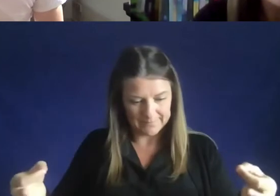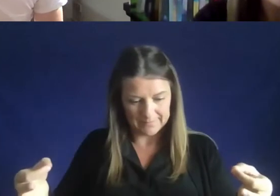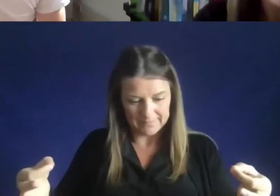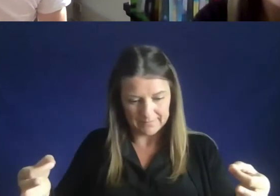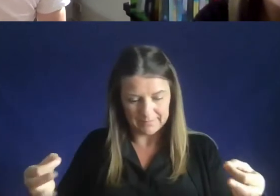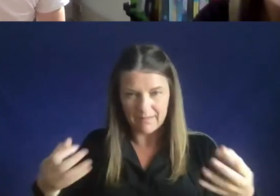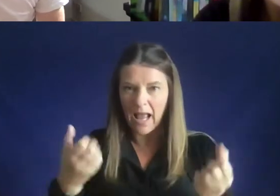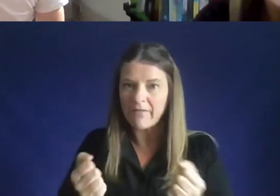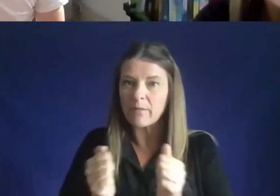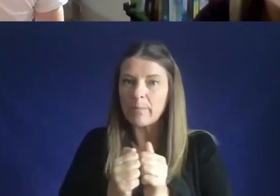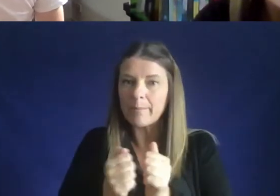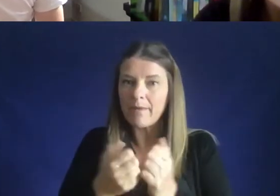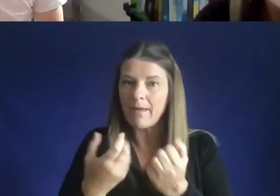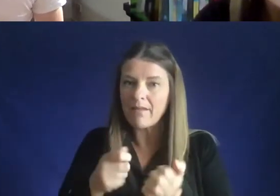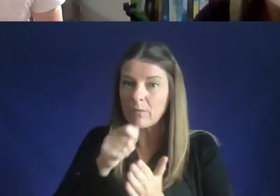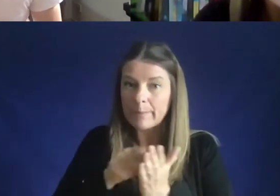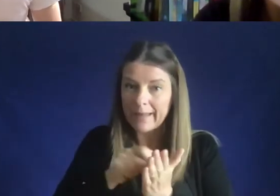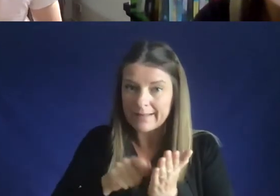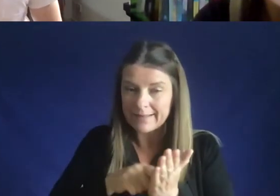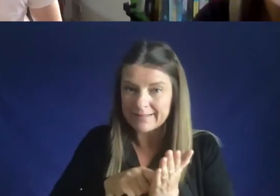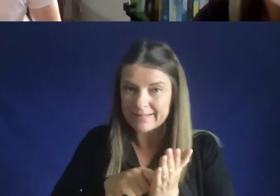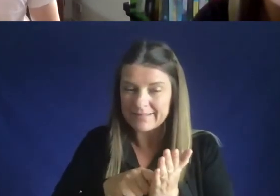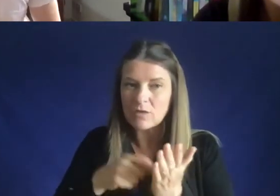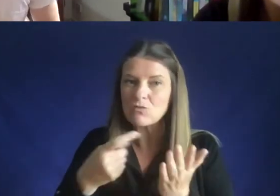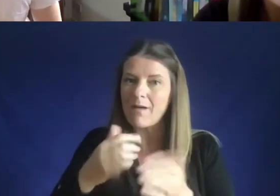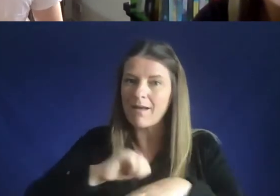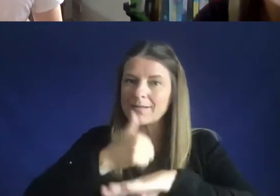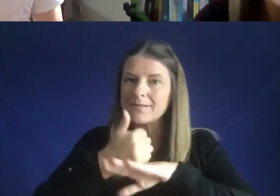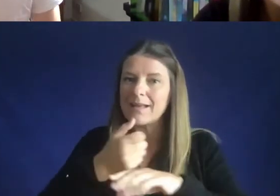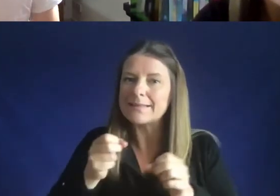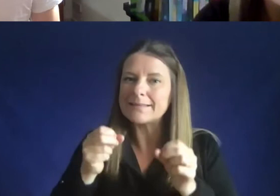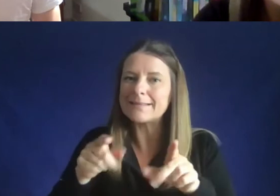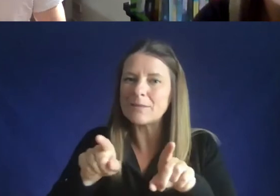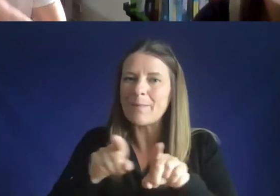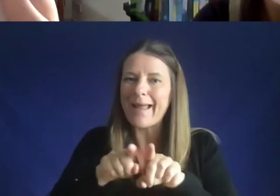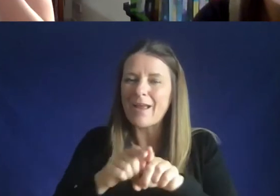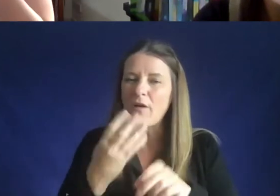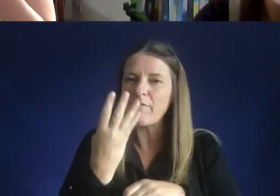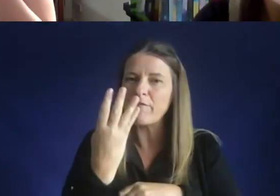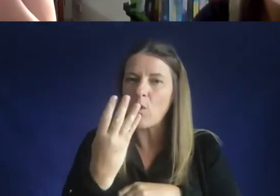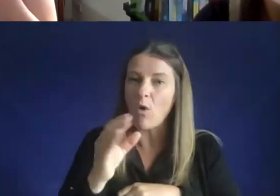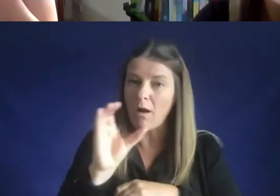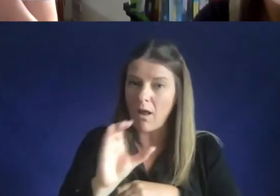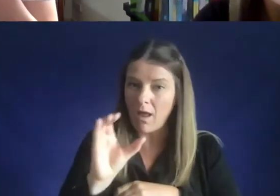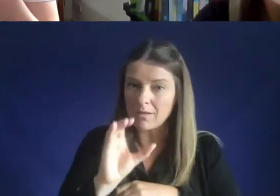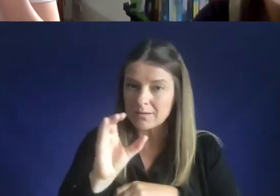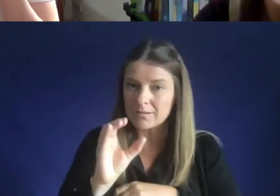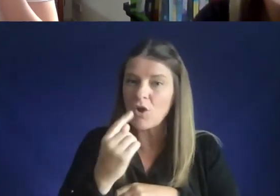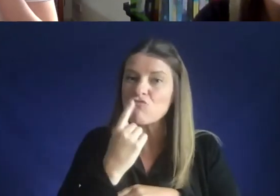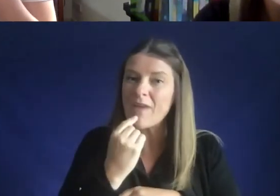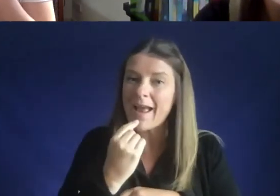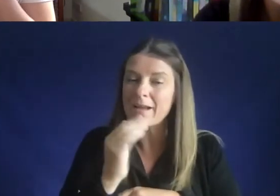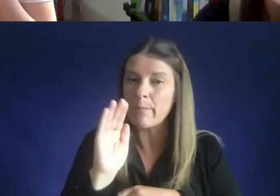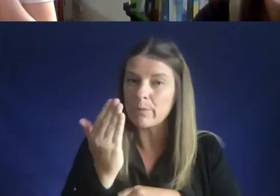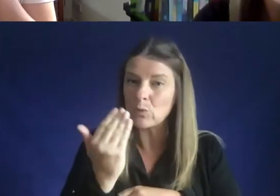system set up where the colors on the pages, there were 4 colors on it. There was red, blue, green, and